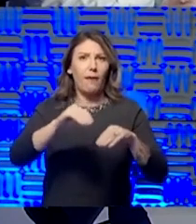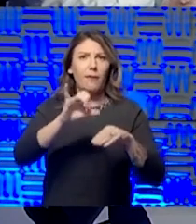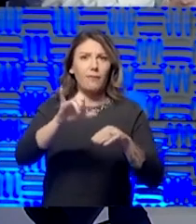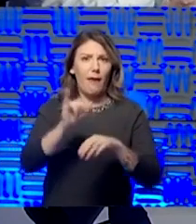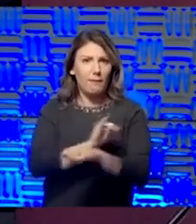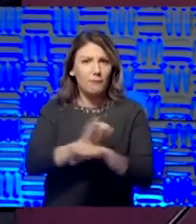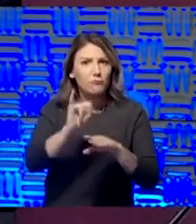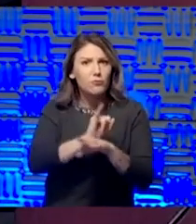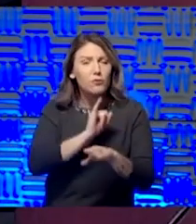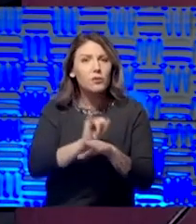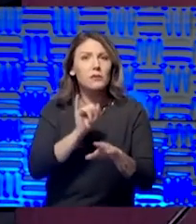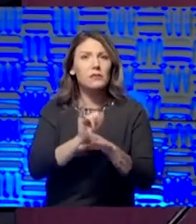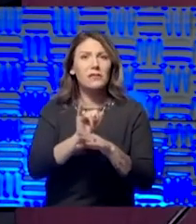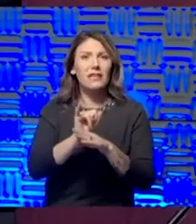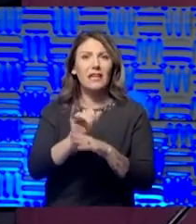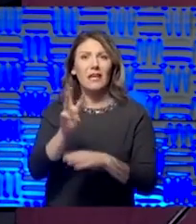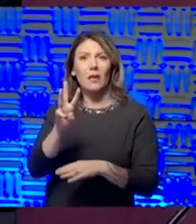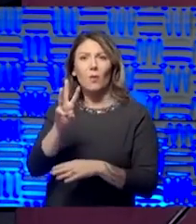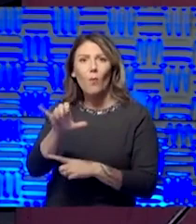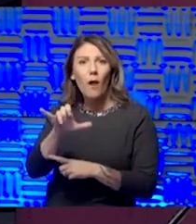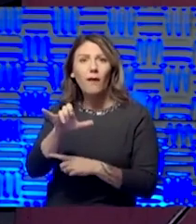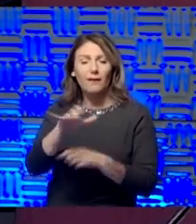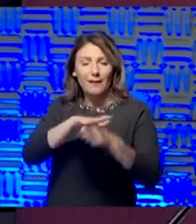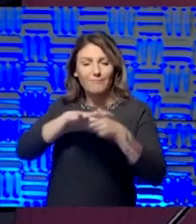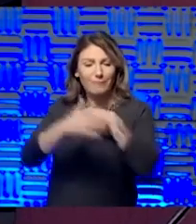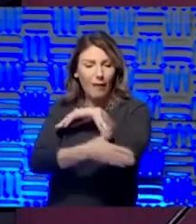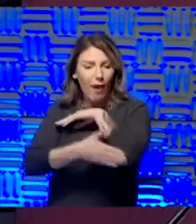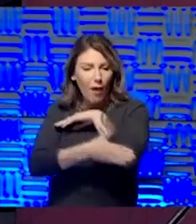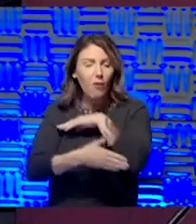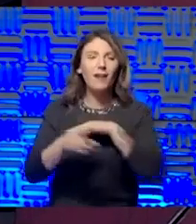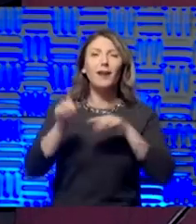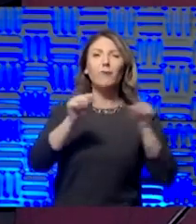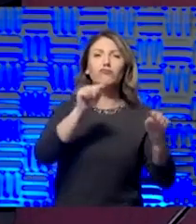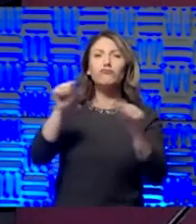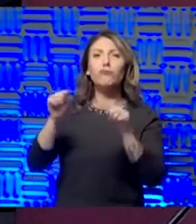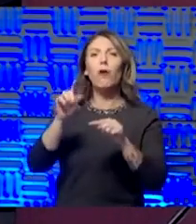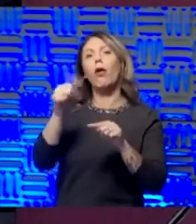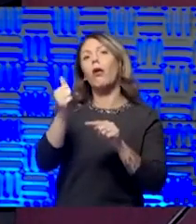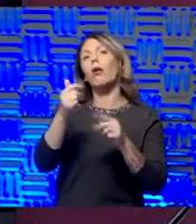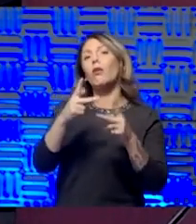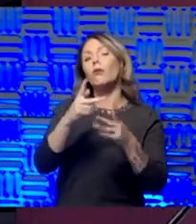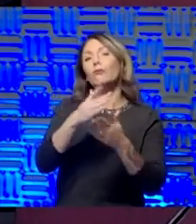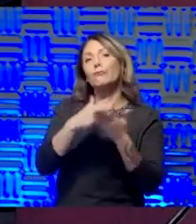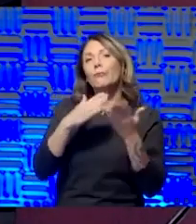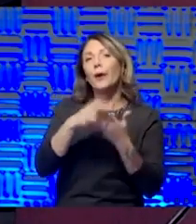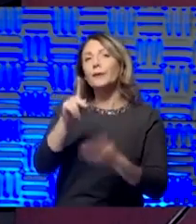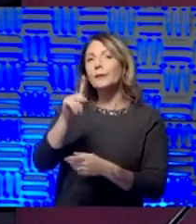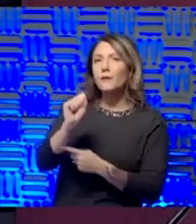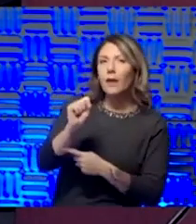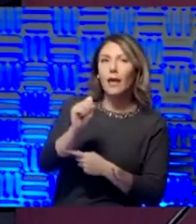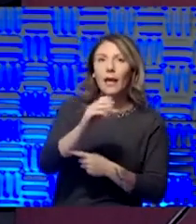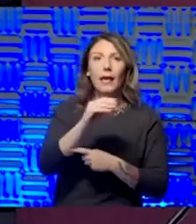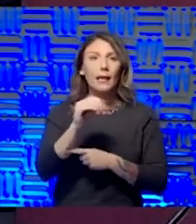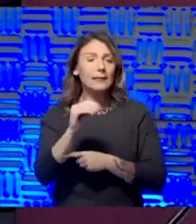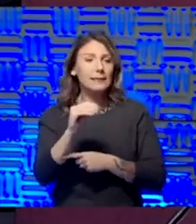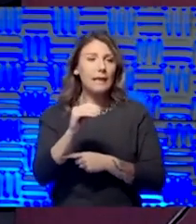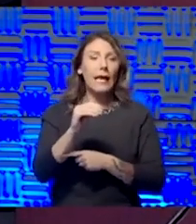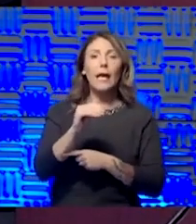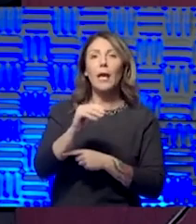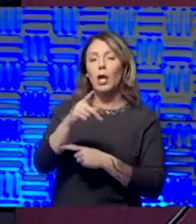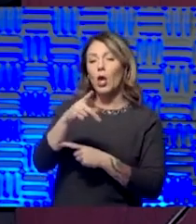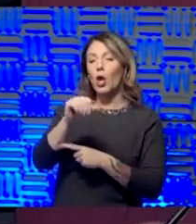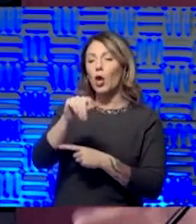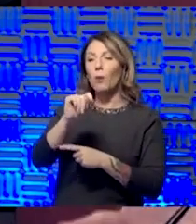there's that in Wyandotte County, as well as in different parts of Kansas, as well as post-acute care units, nursing